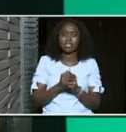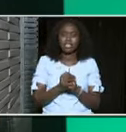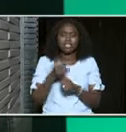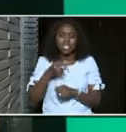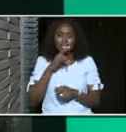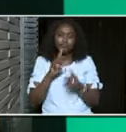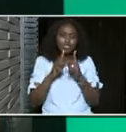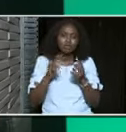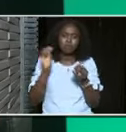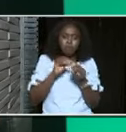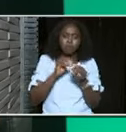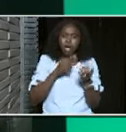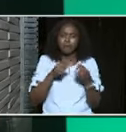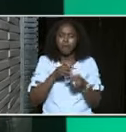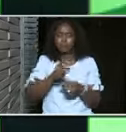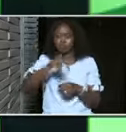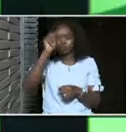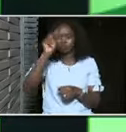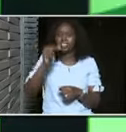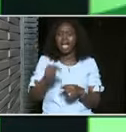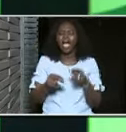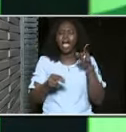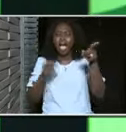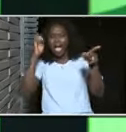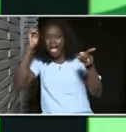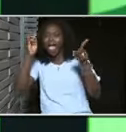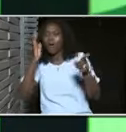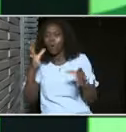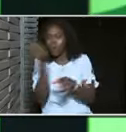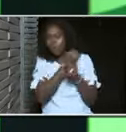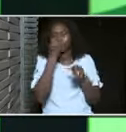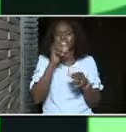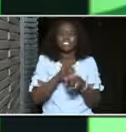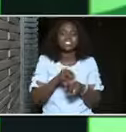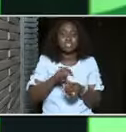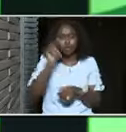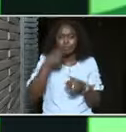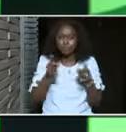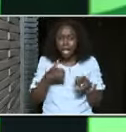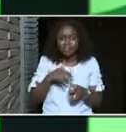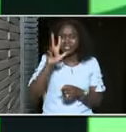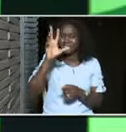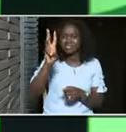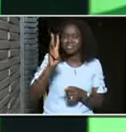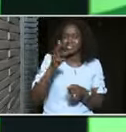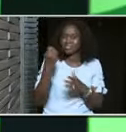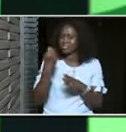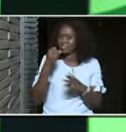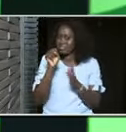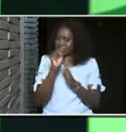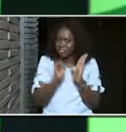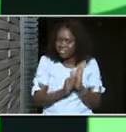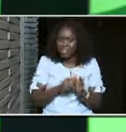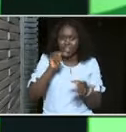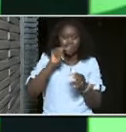the north. He will win in the north. He will win in the north. Well, we have 36 states and the FCT. So it's not just voting will not take place only in the